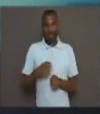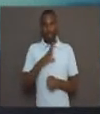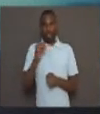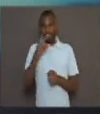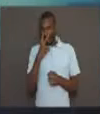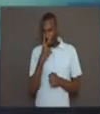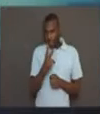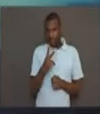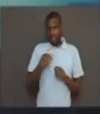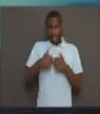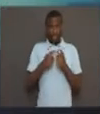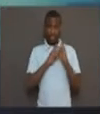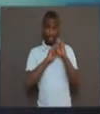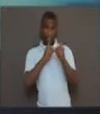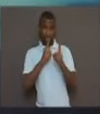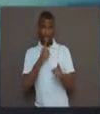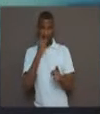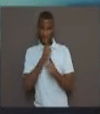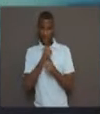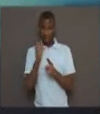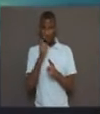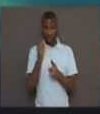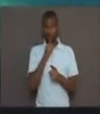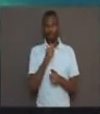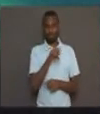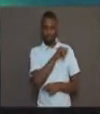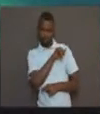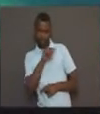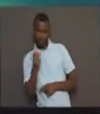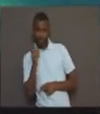see if our answers are the same.